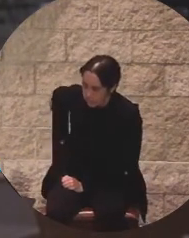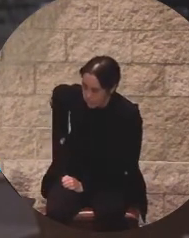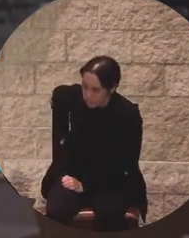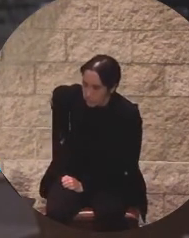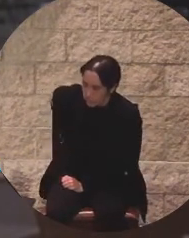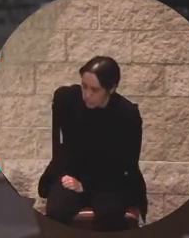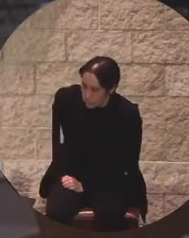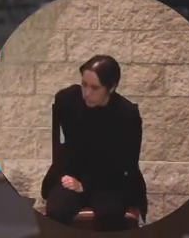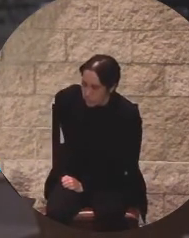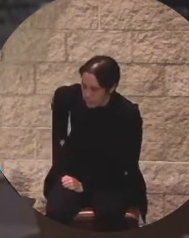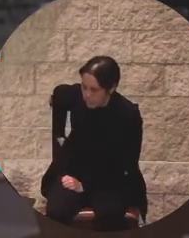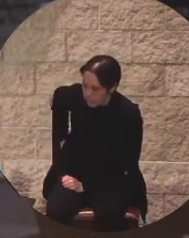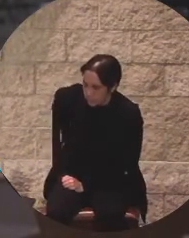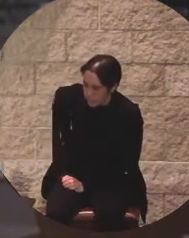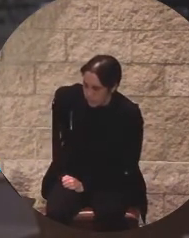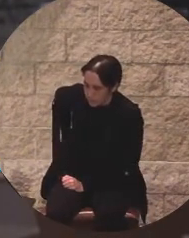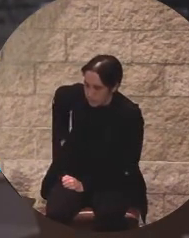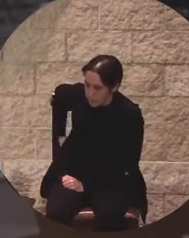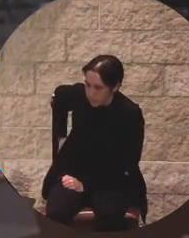Nacht,